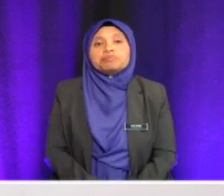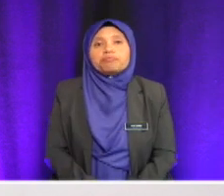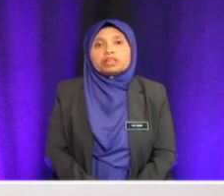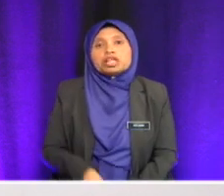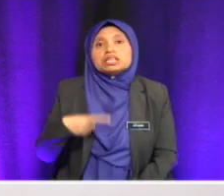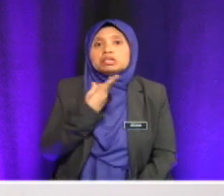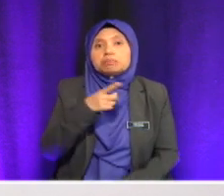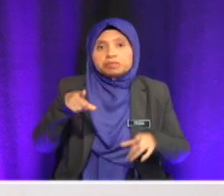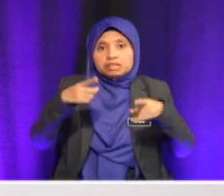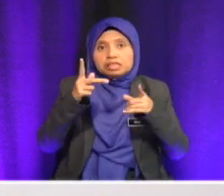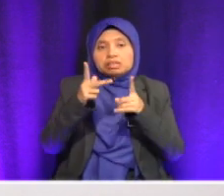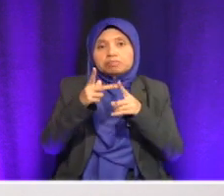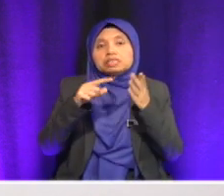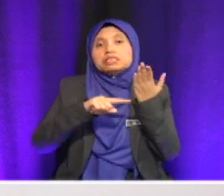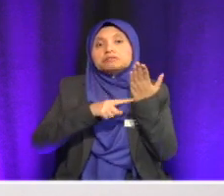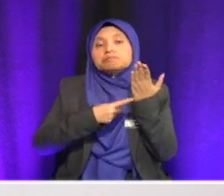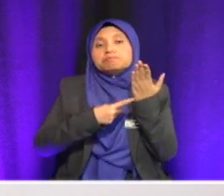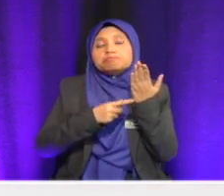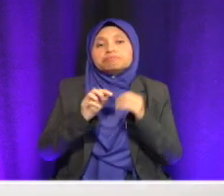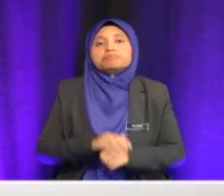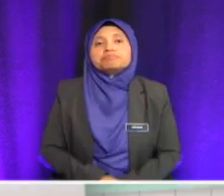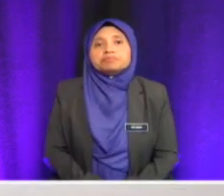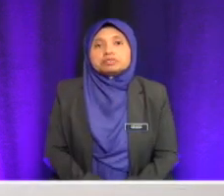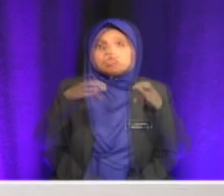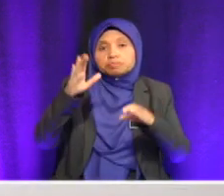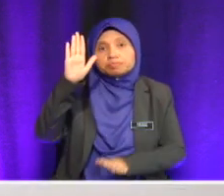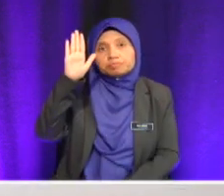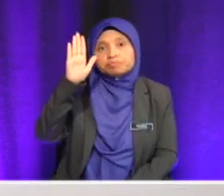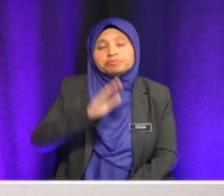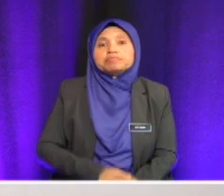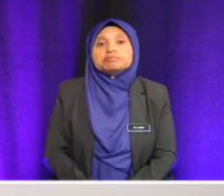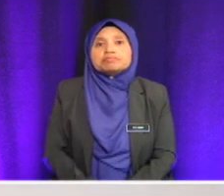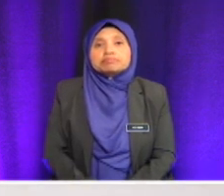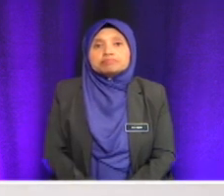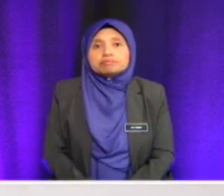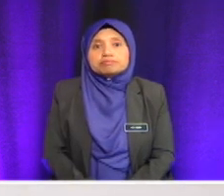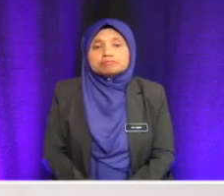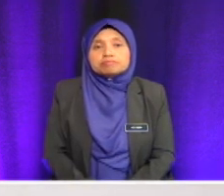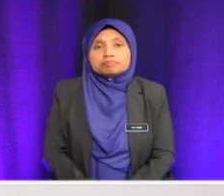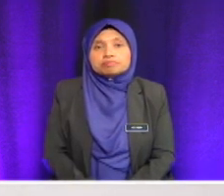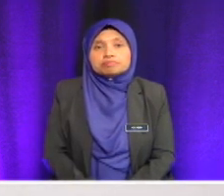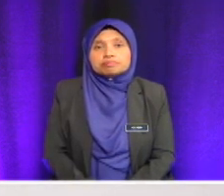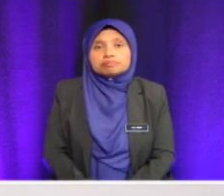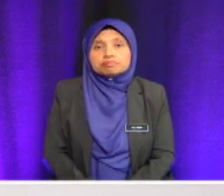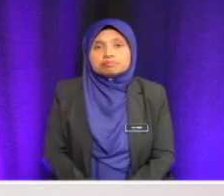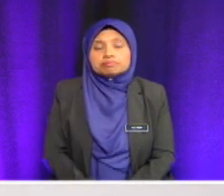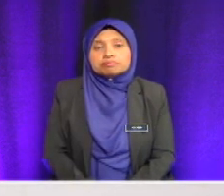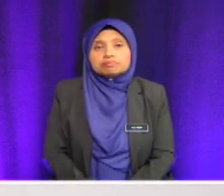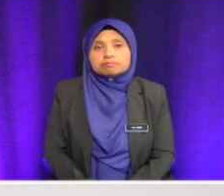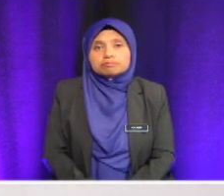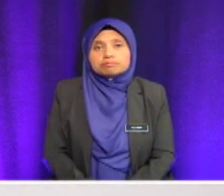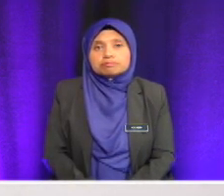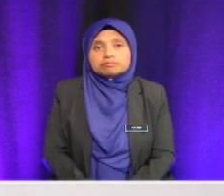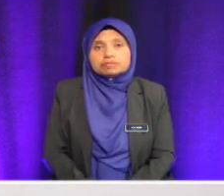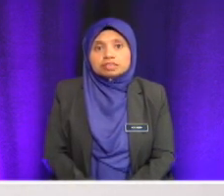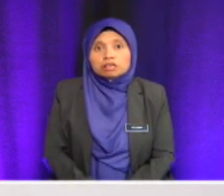are going to start with the first question. Can I have a volunteer? All right. All right, Shamimi. Okay. Can you